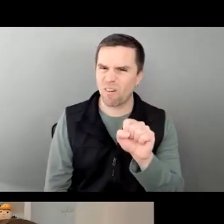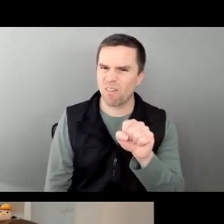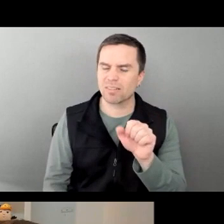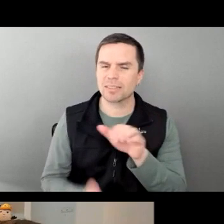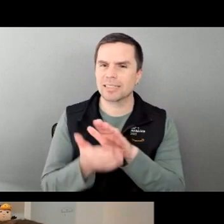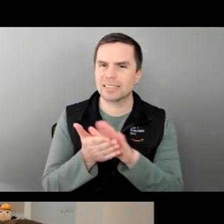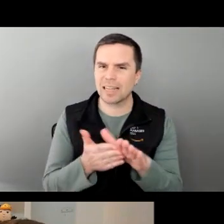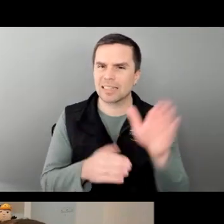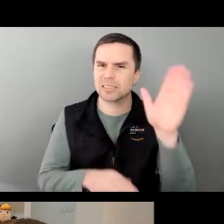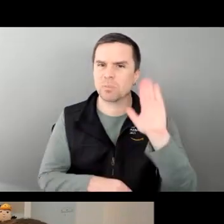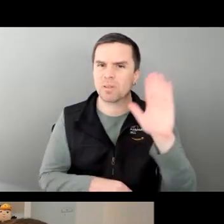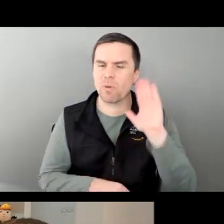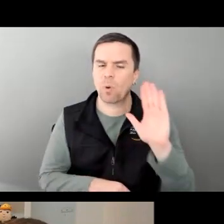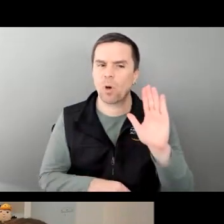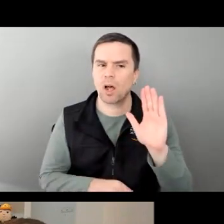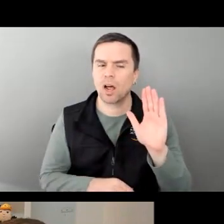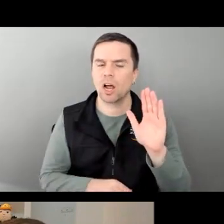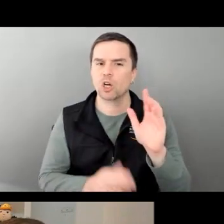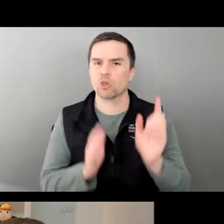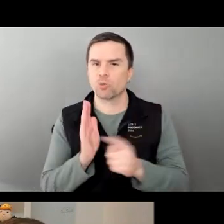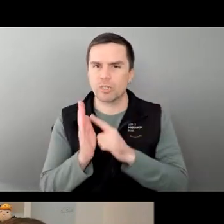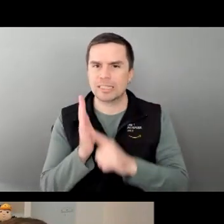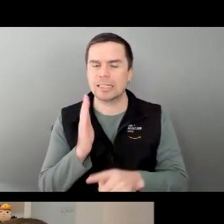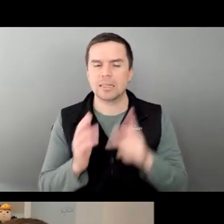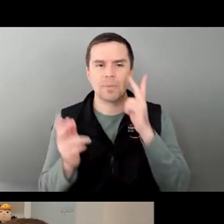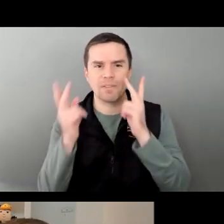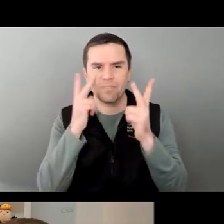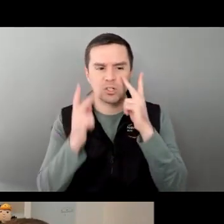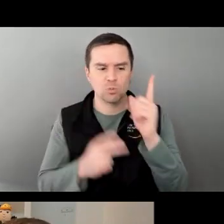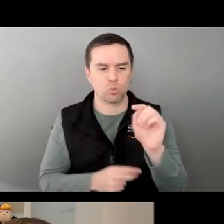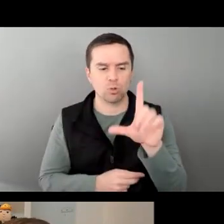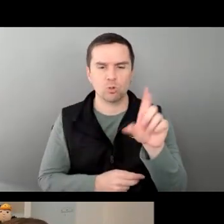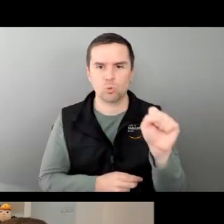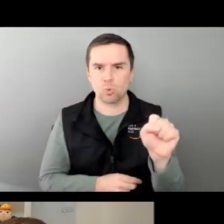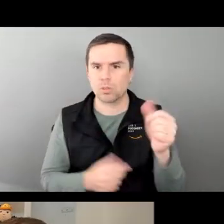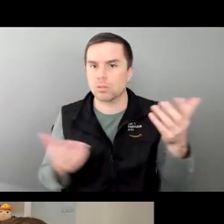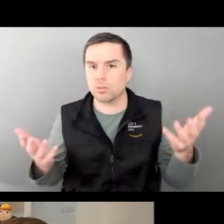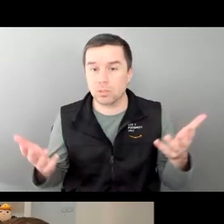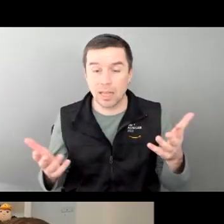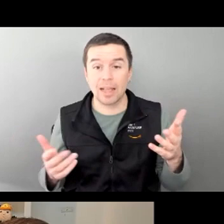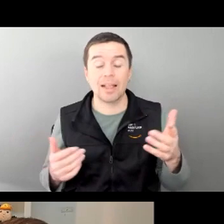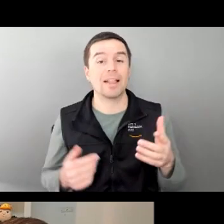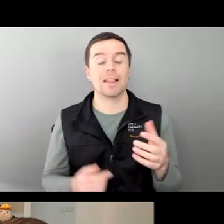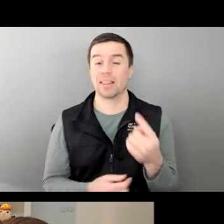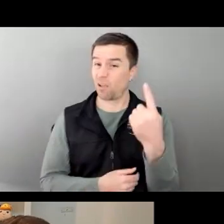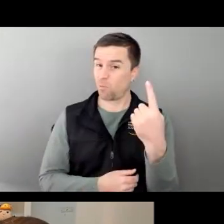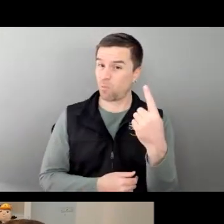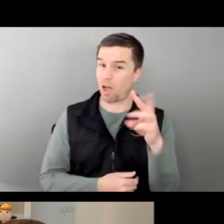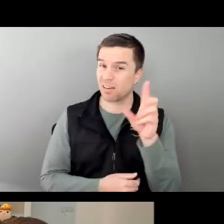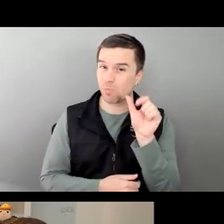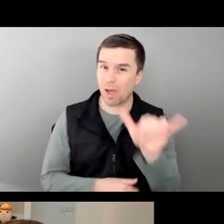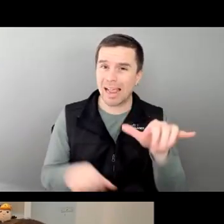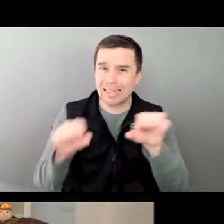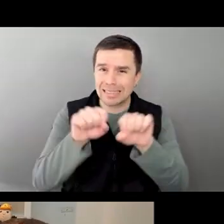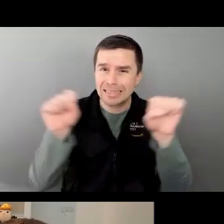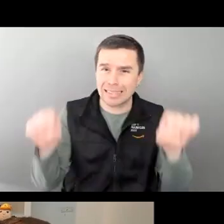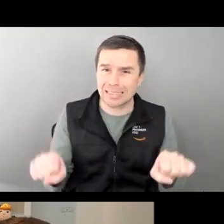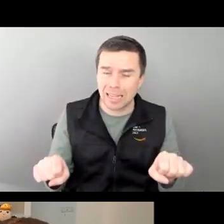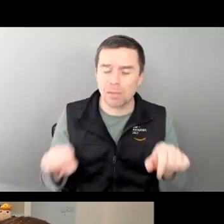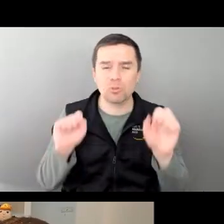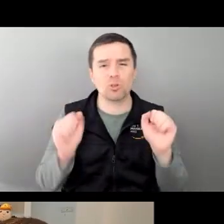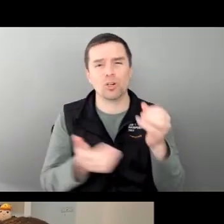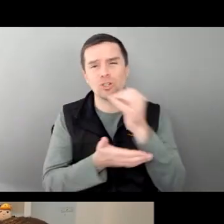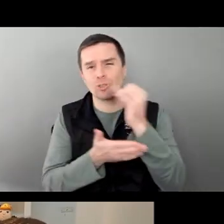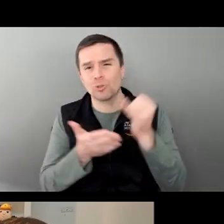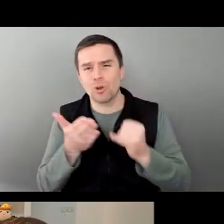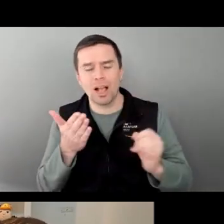days, criticism of visual tools was often that they were effectively one way. You could draw something amazing, and